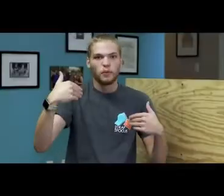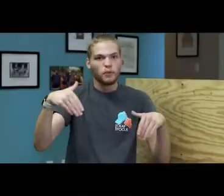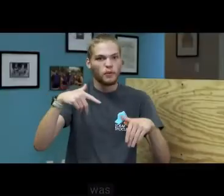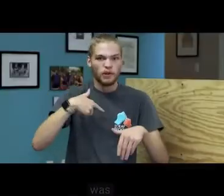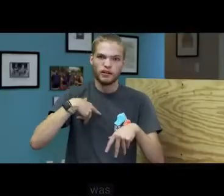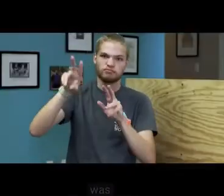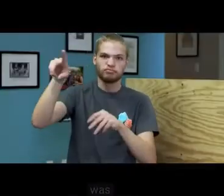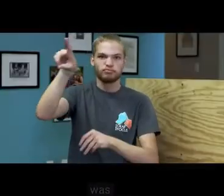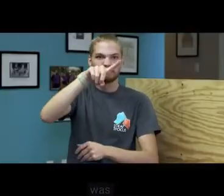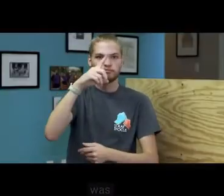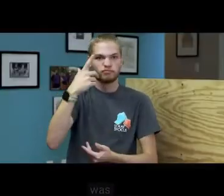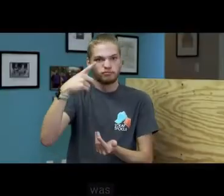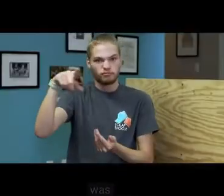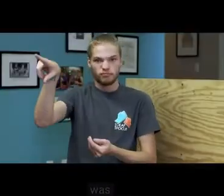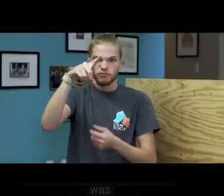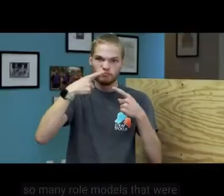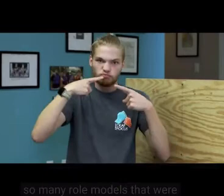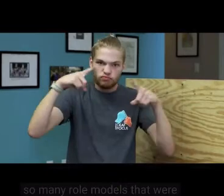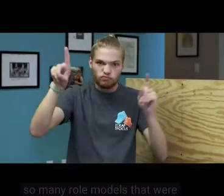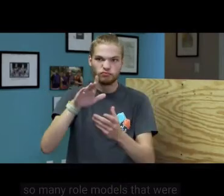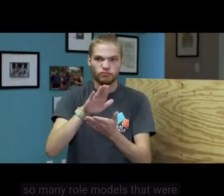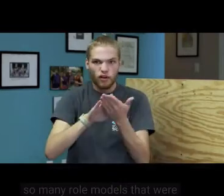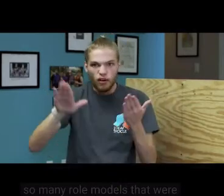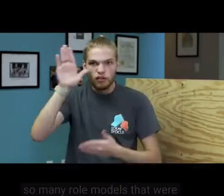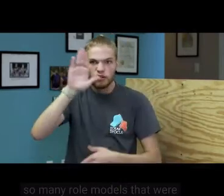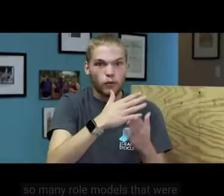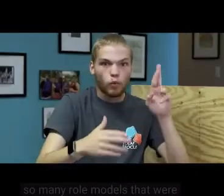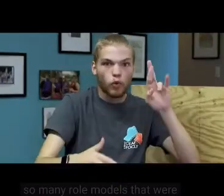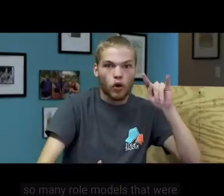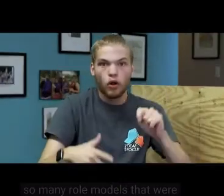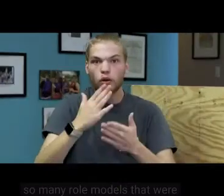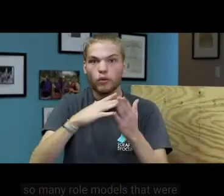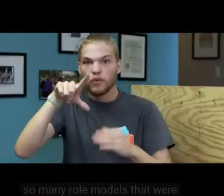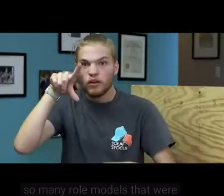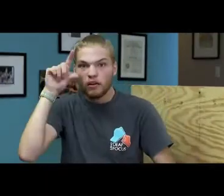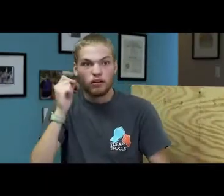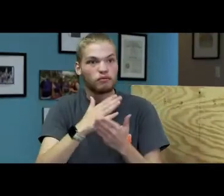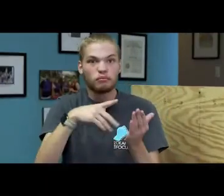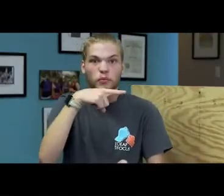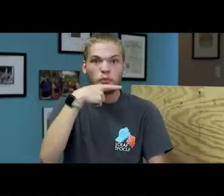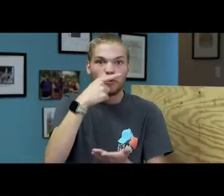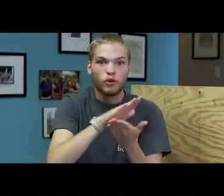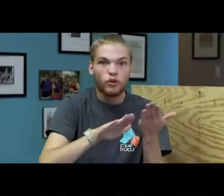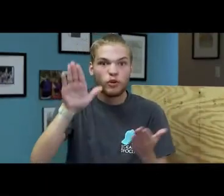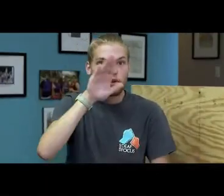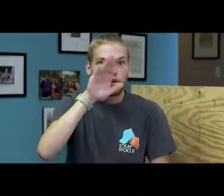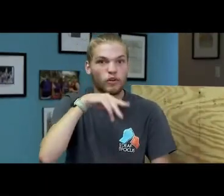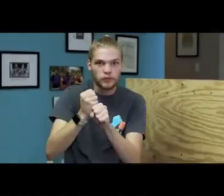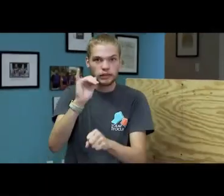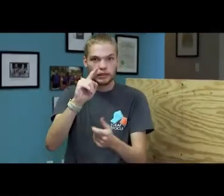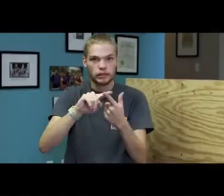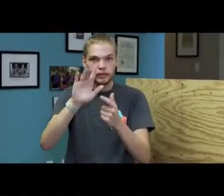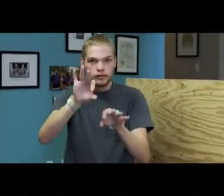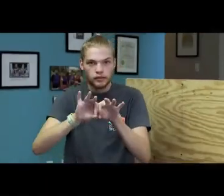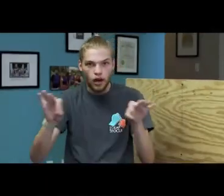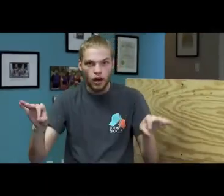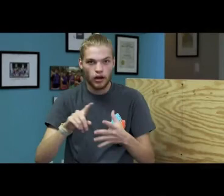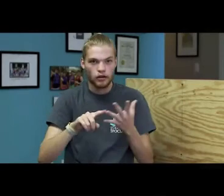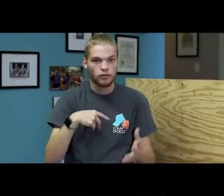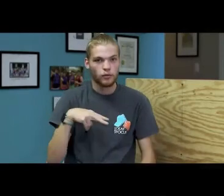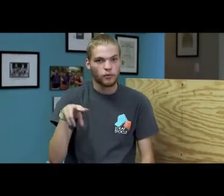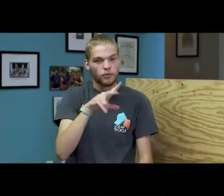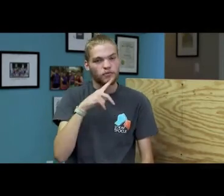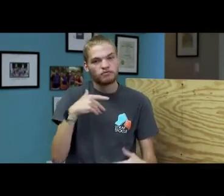Attending YLC was amazing. Getting to see so many role models that were already college students. Some of them attended RIT, some Gallaudet,